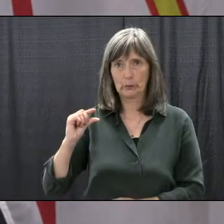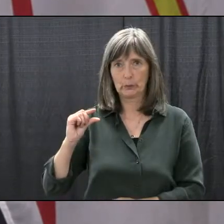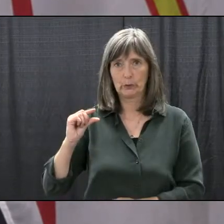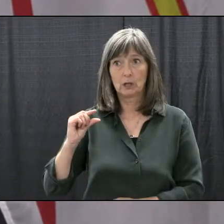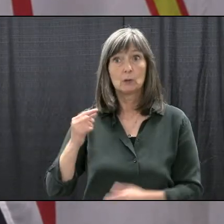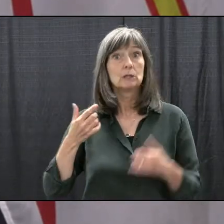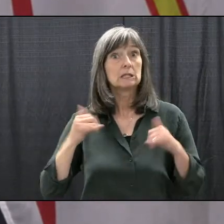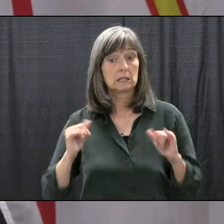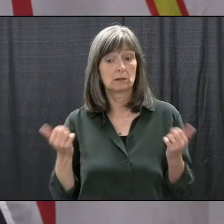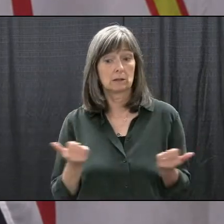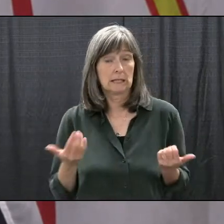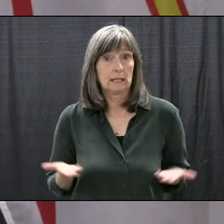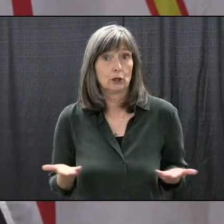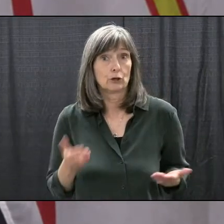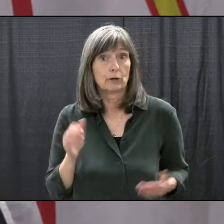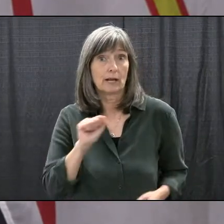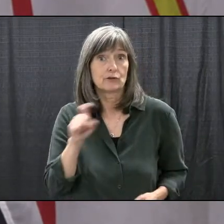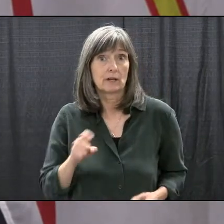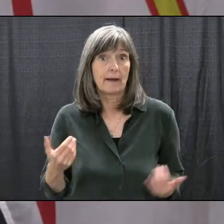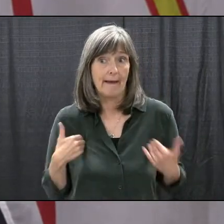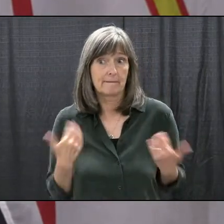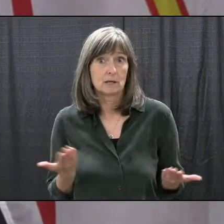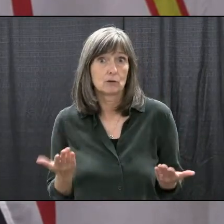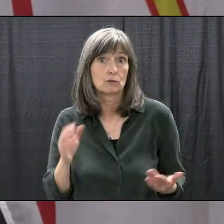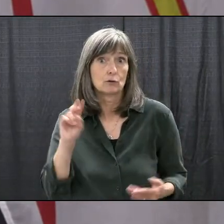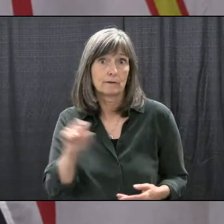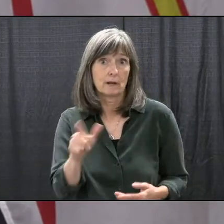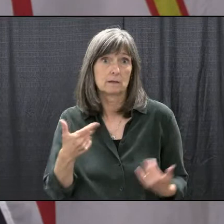have AstraZeneca on hand here, so.